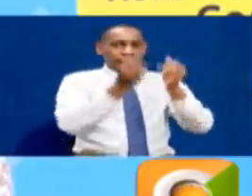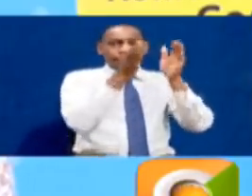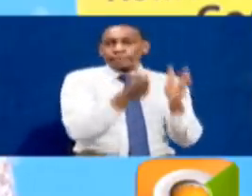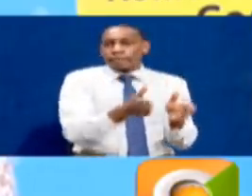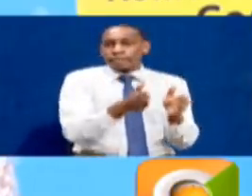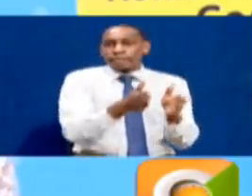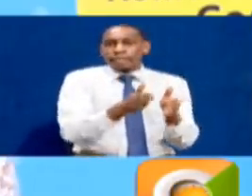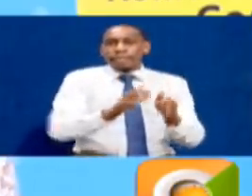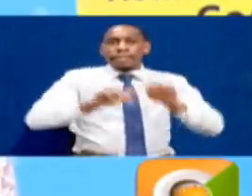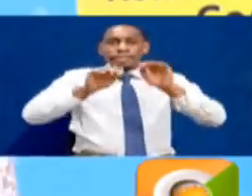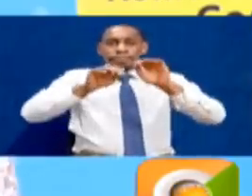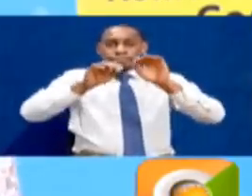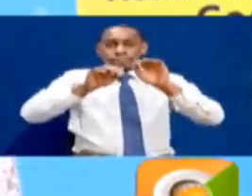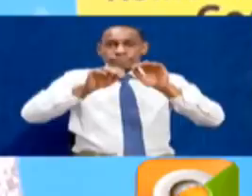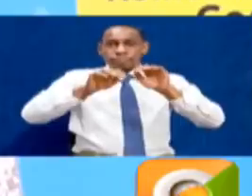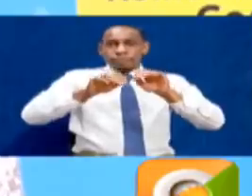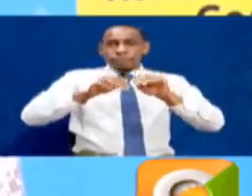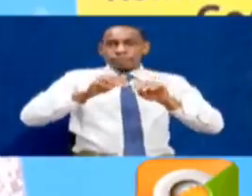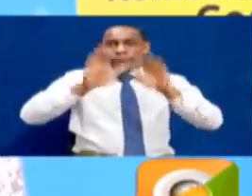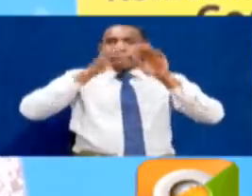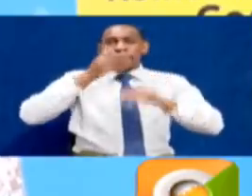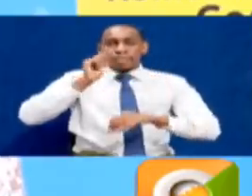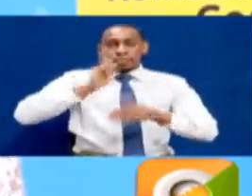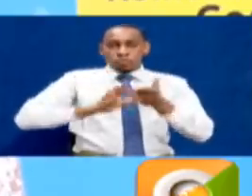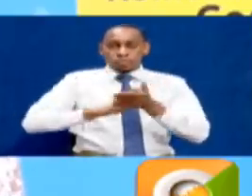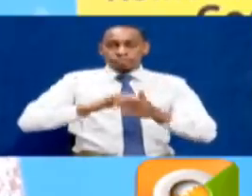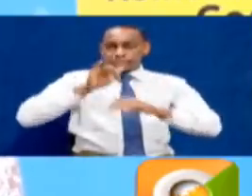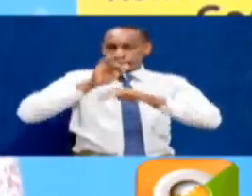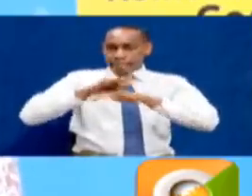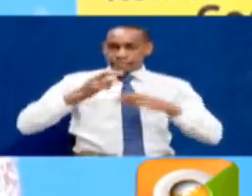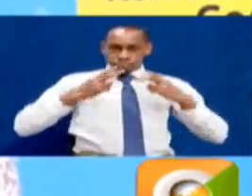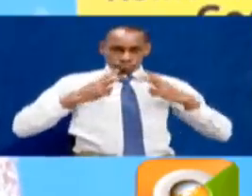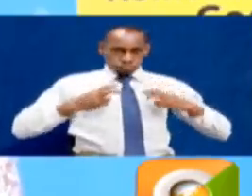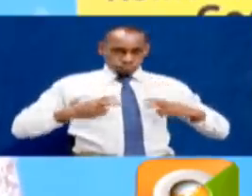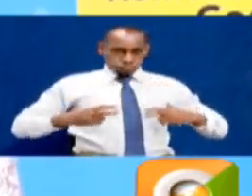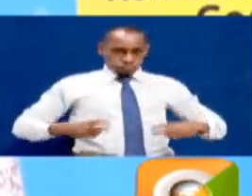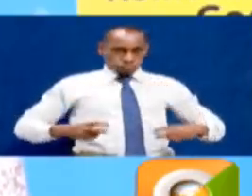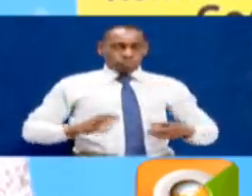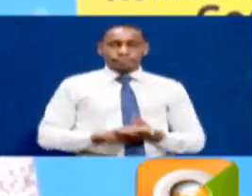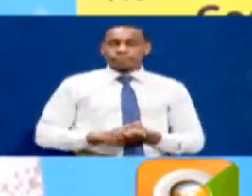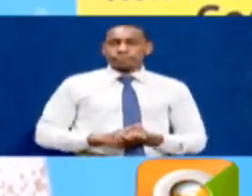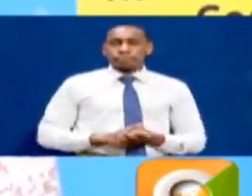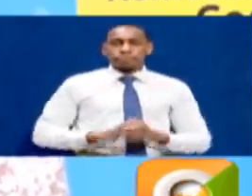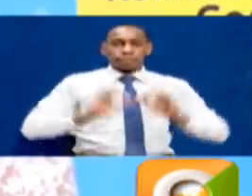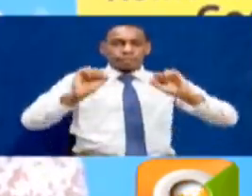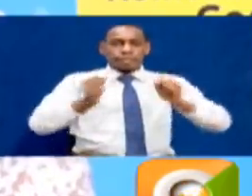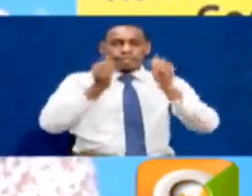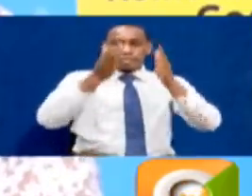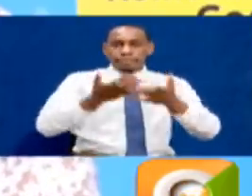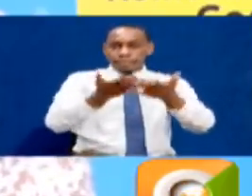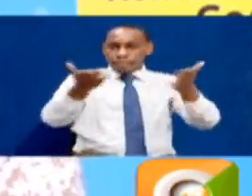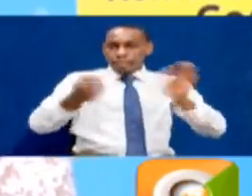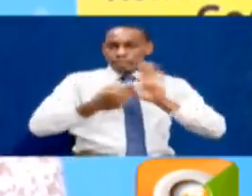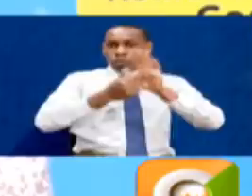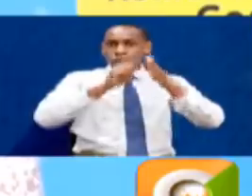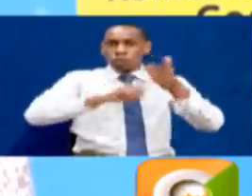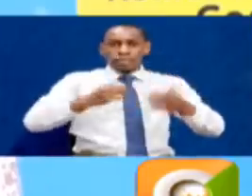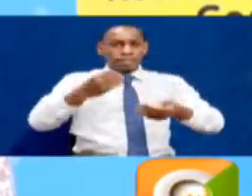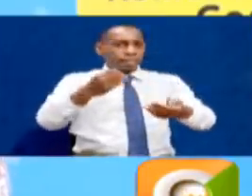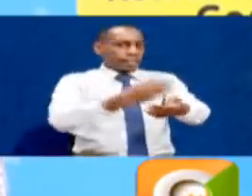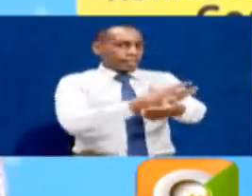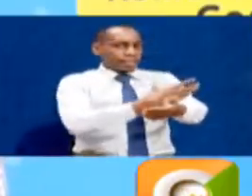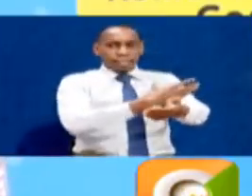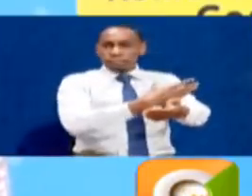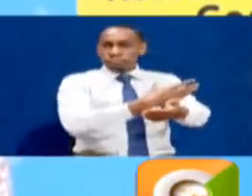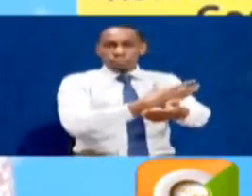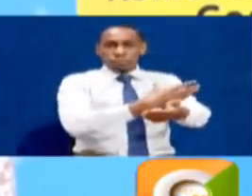survivorships, the key is early diagnosis. Our survivors prove that cancer is not